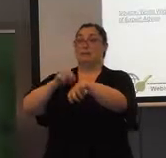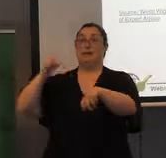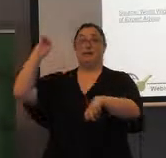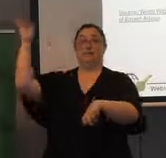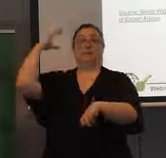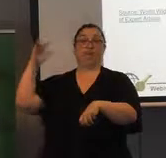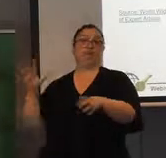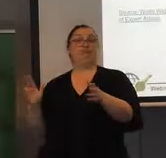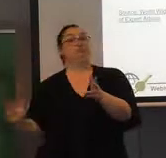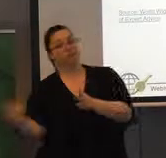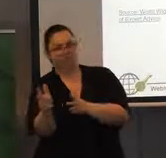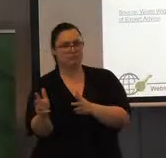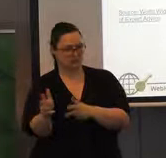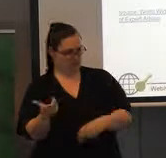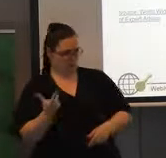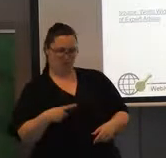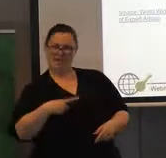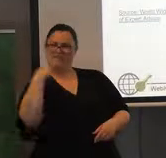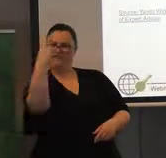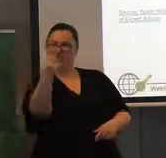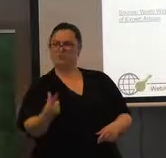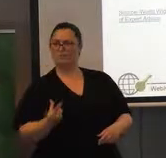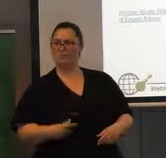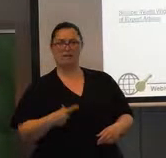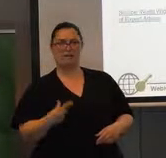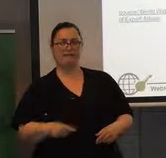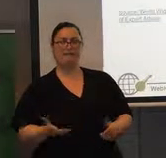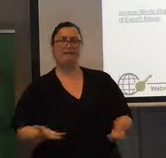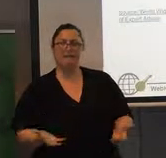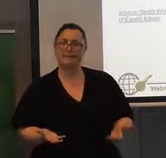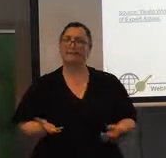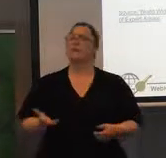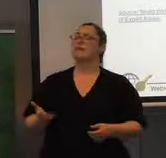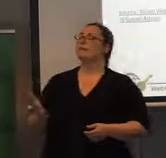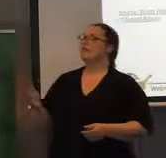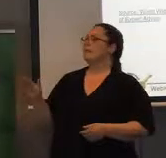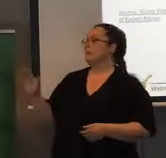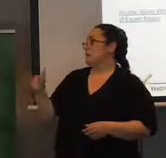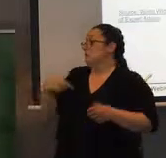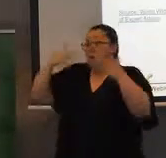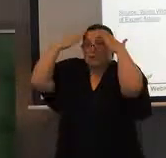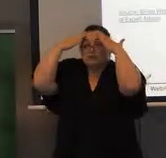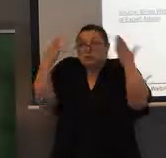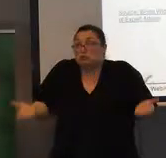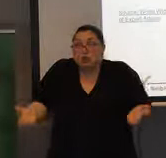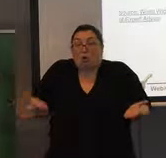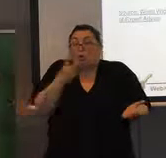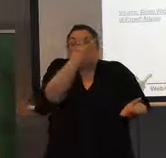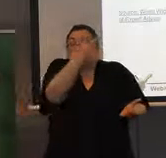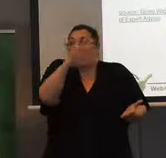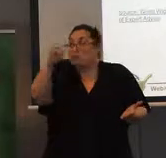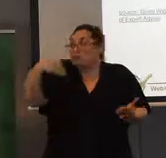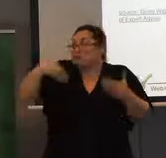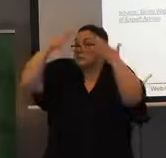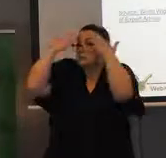over, provided he could catch me, and he says, why were you driving so fast? And if I say, well, I didn't know that that